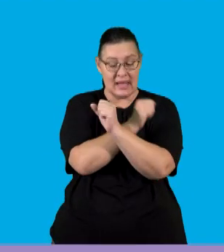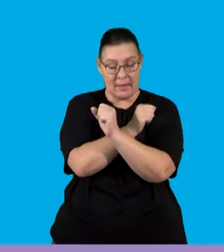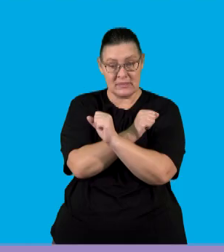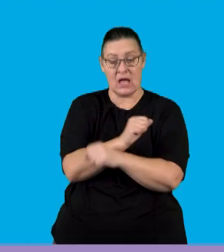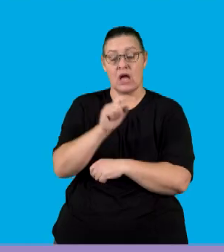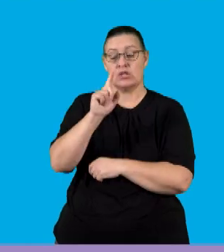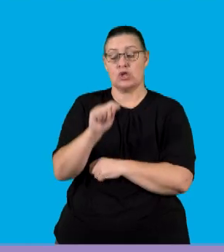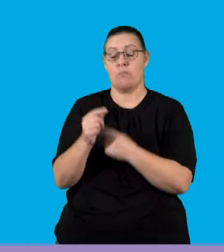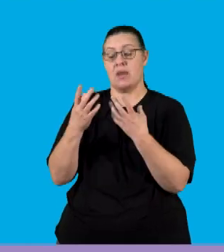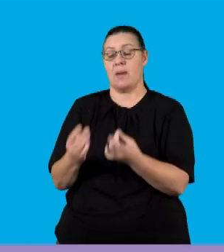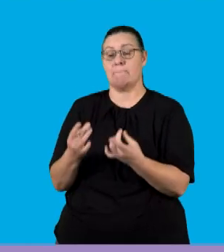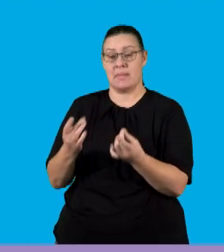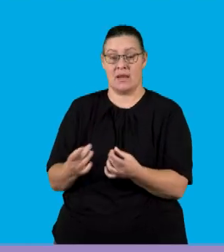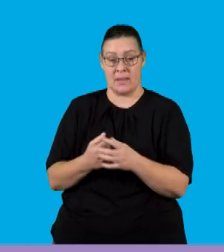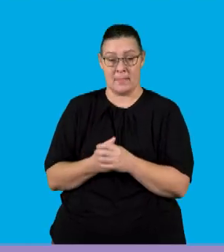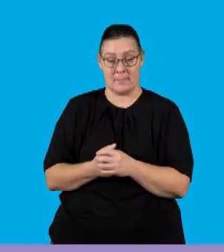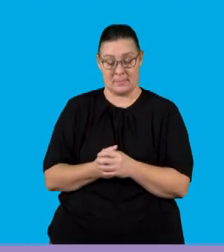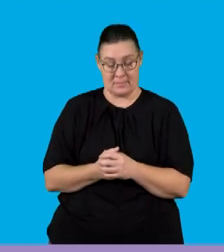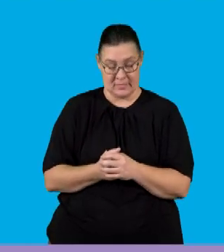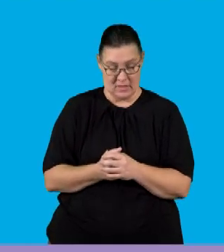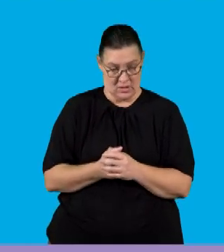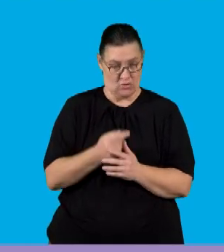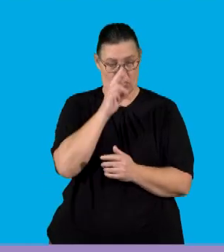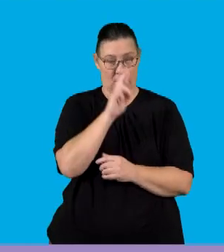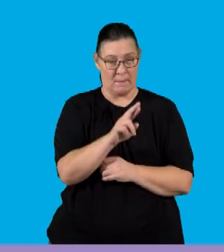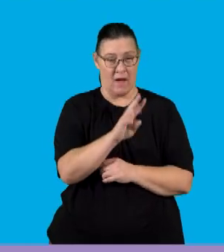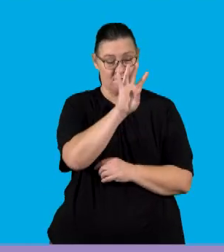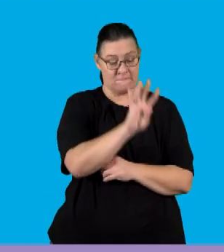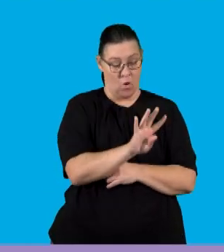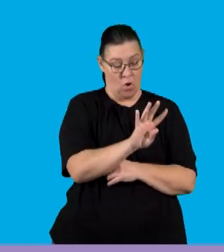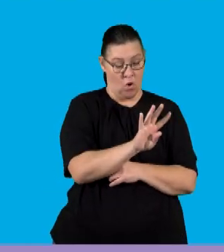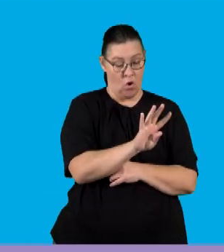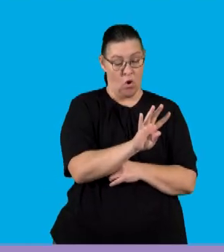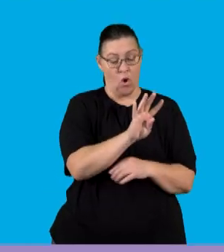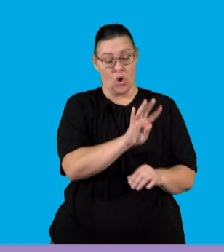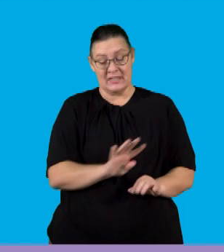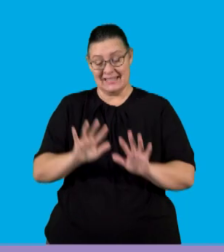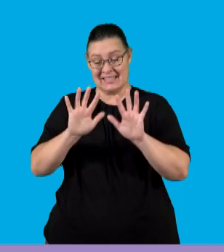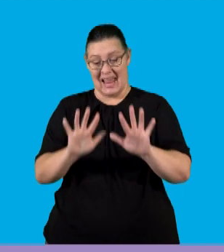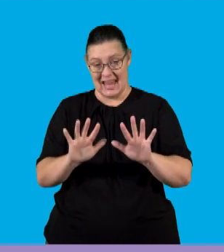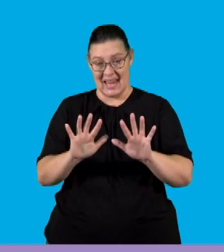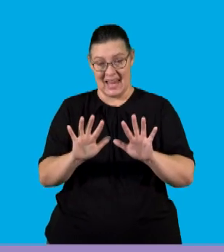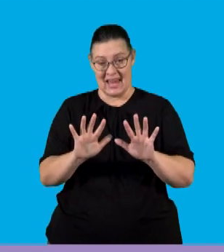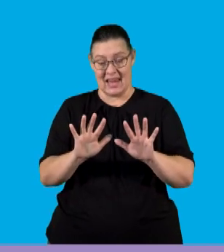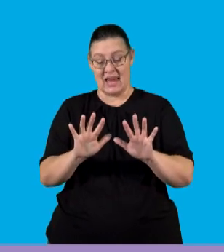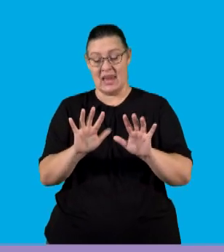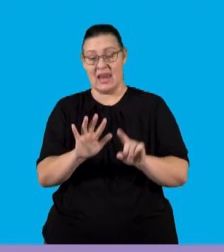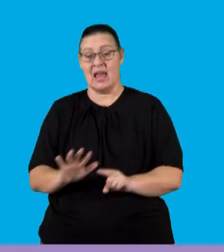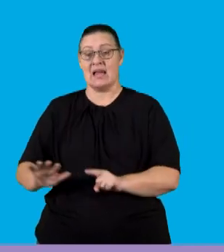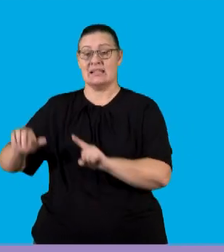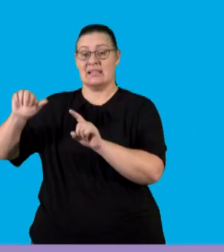with the term number. Now, just to remind you that 4 was the first term, the 10 was the second term,